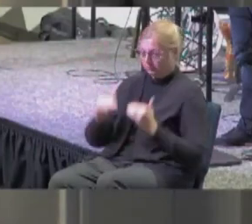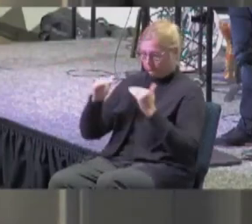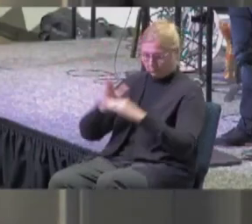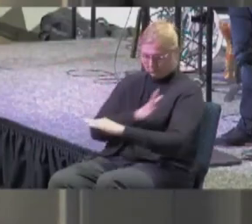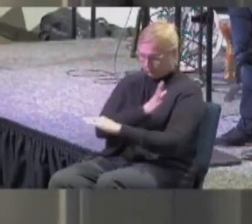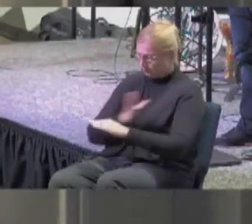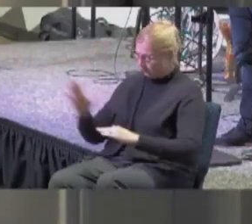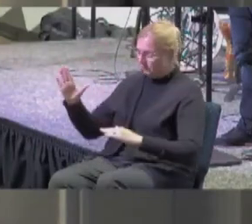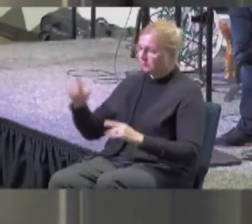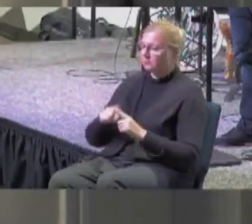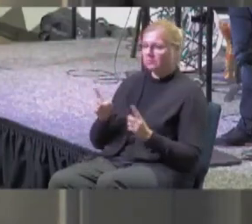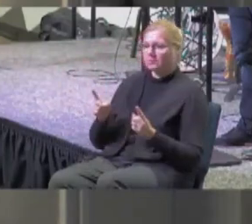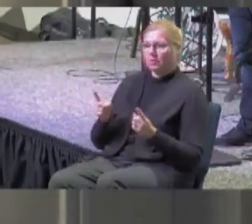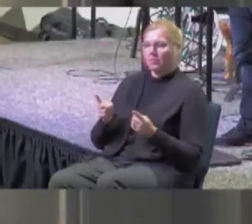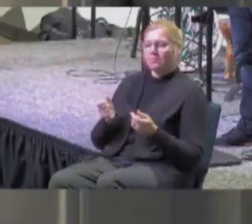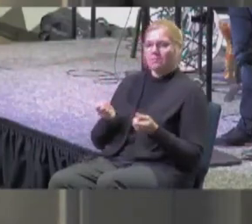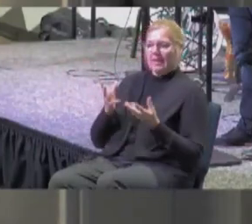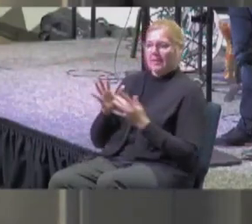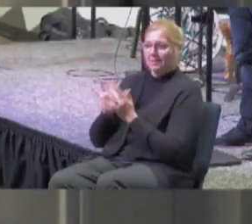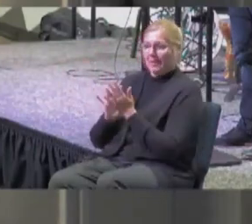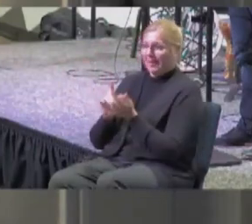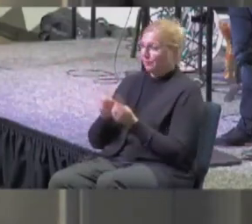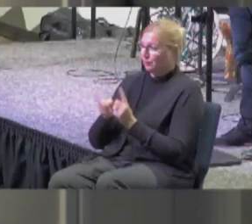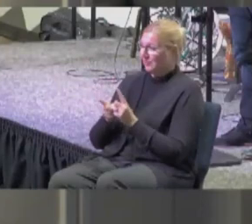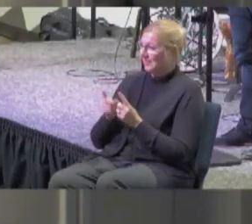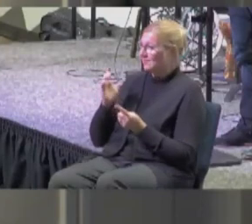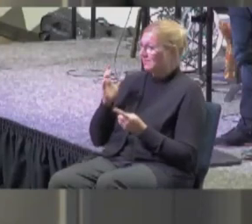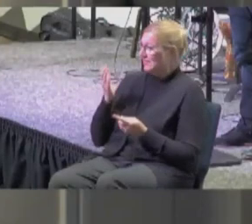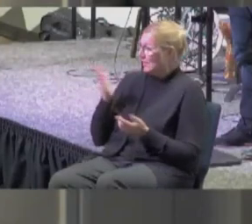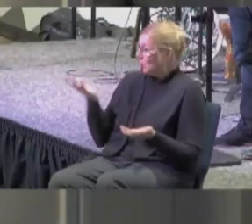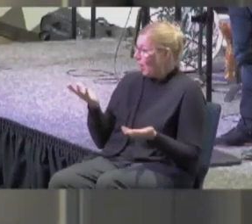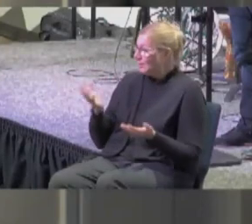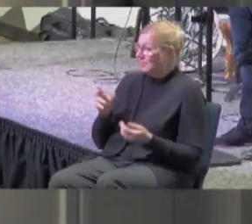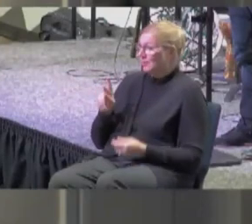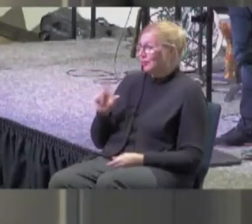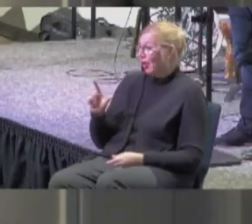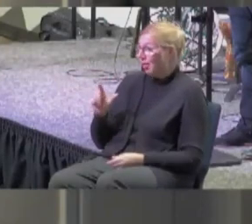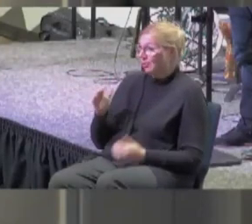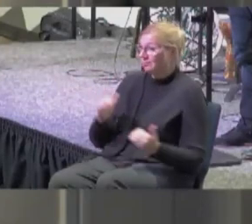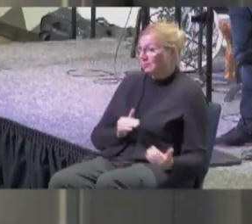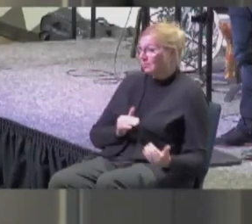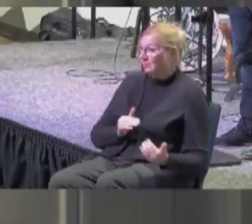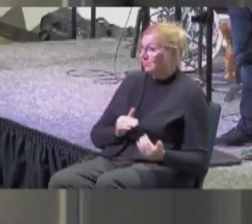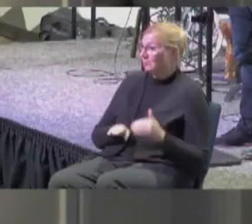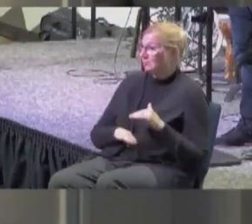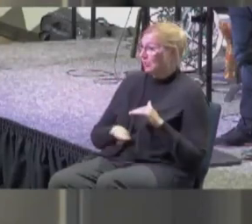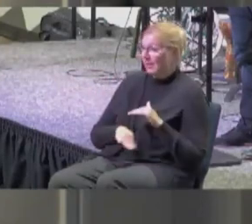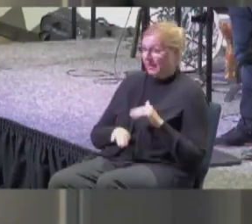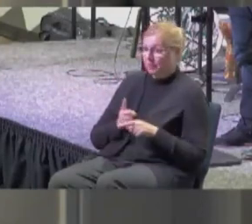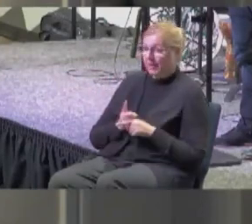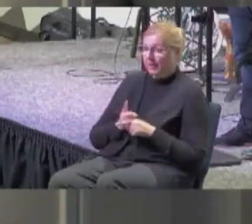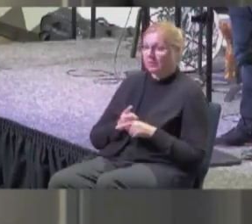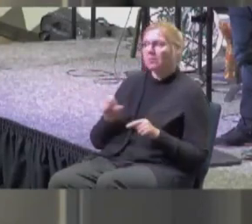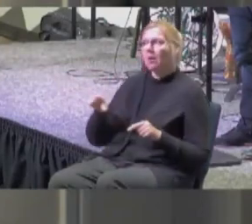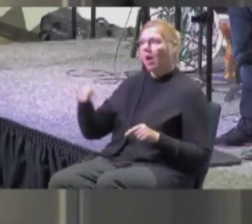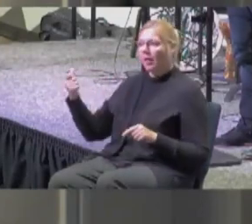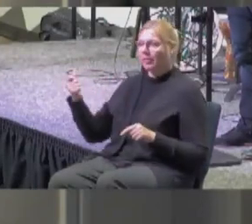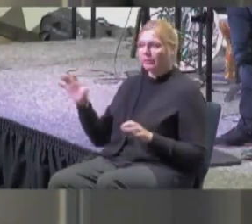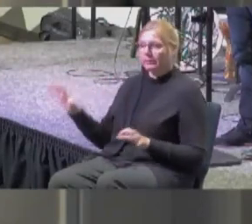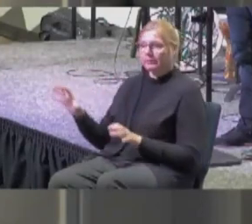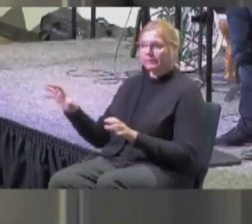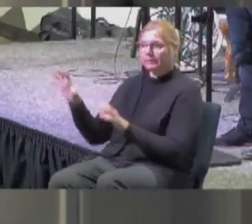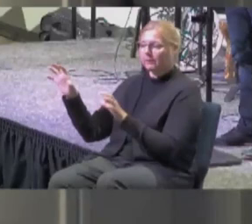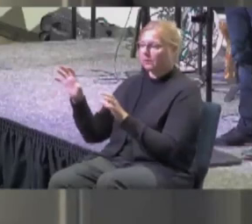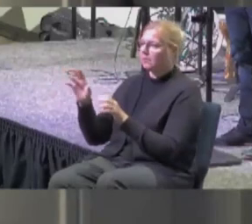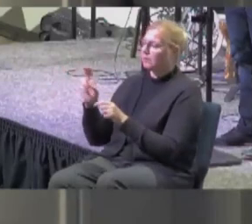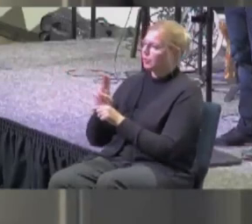Bible translations seem dull and prosaic. Meanwhile, others have been achieving real engagement with products such as the